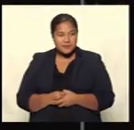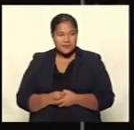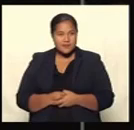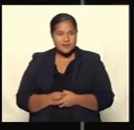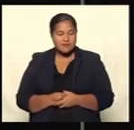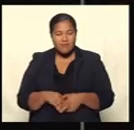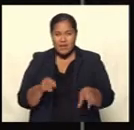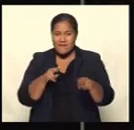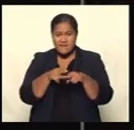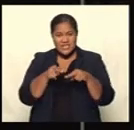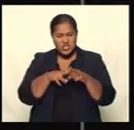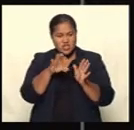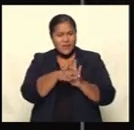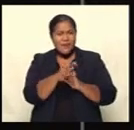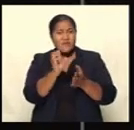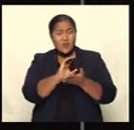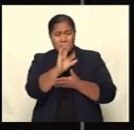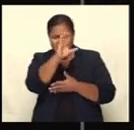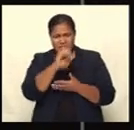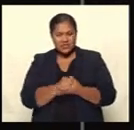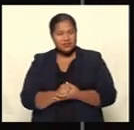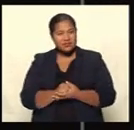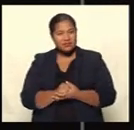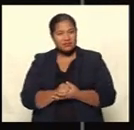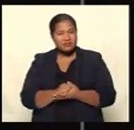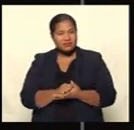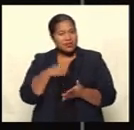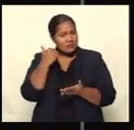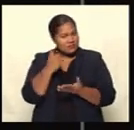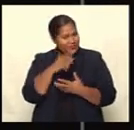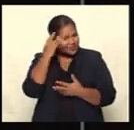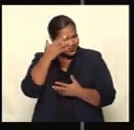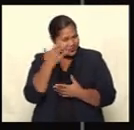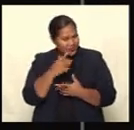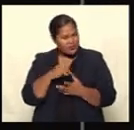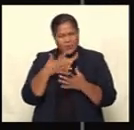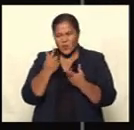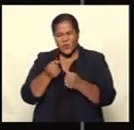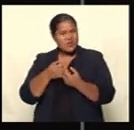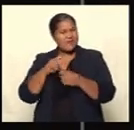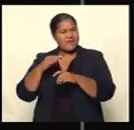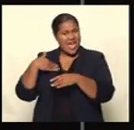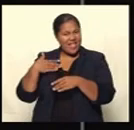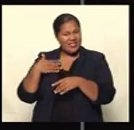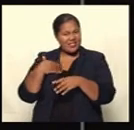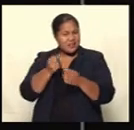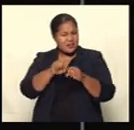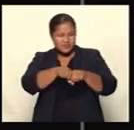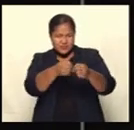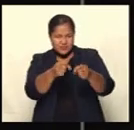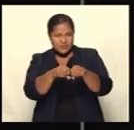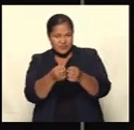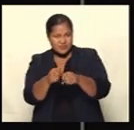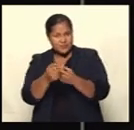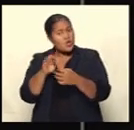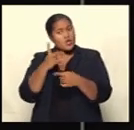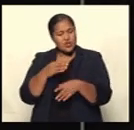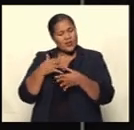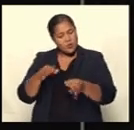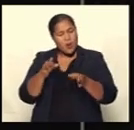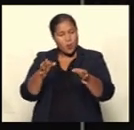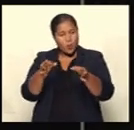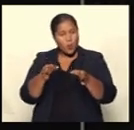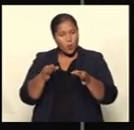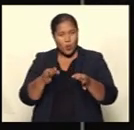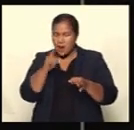The Fiji Chamber of Commerce is concerned that the continuous breach of health measures will prolong Fijians' return to work. Chamber